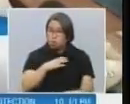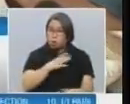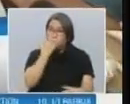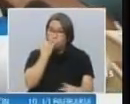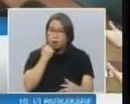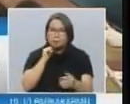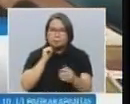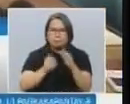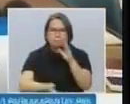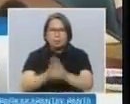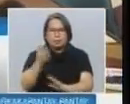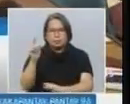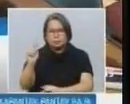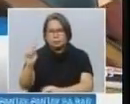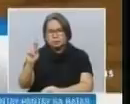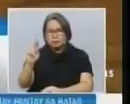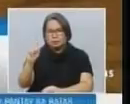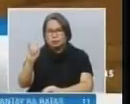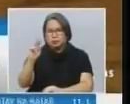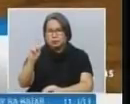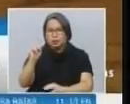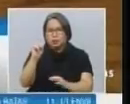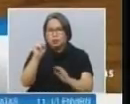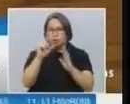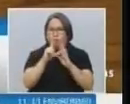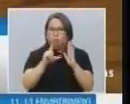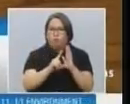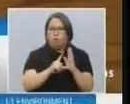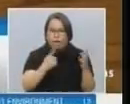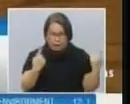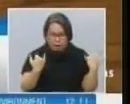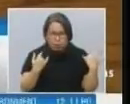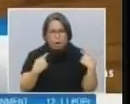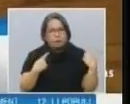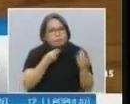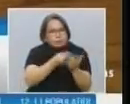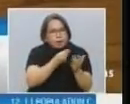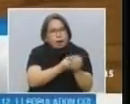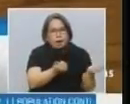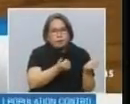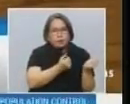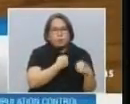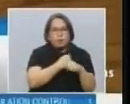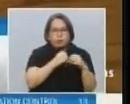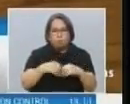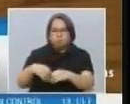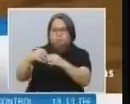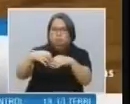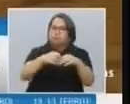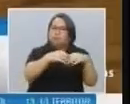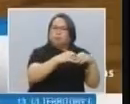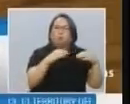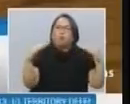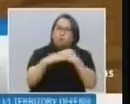law. You have made funds available to build better roads, bridges, and improve health